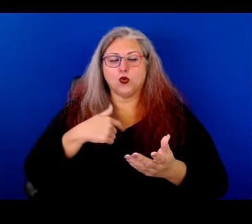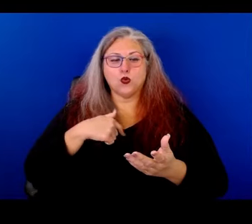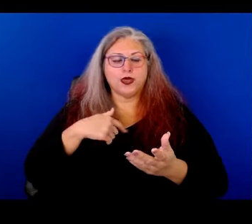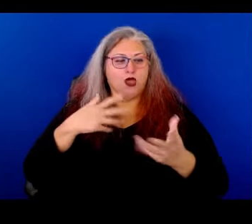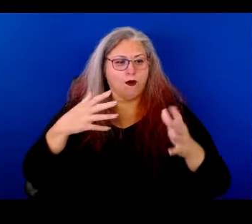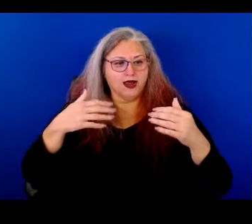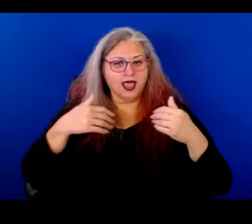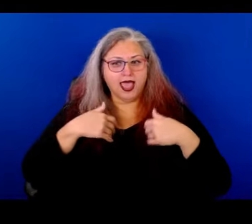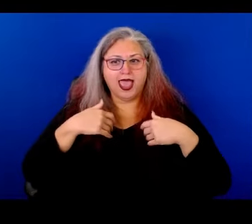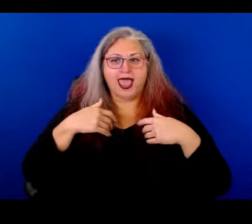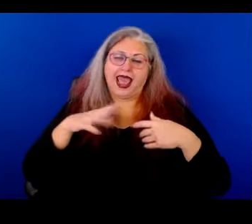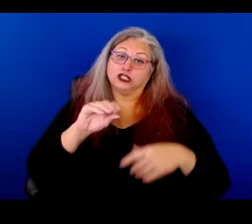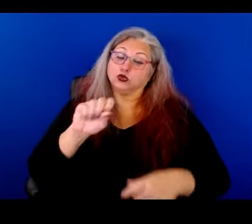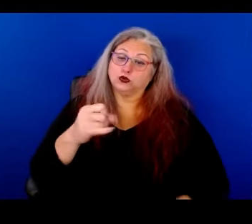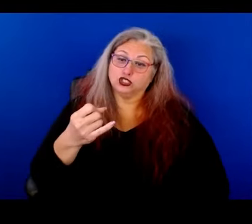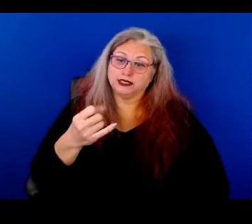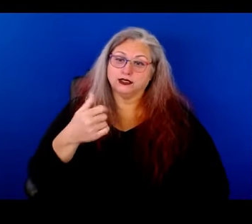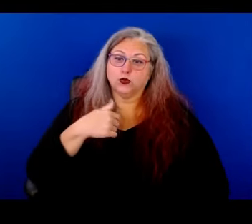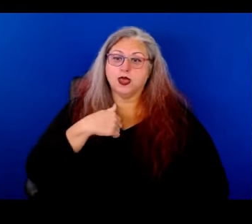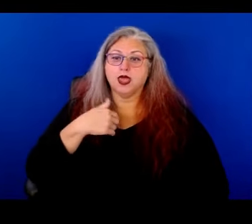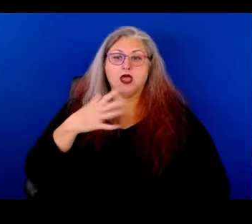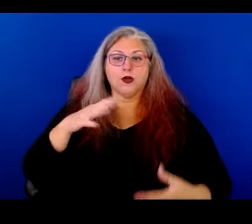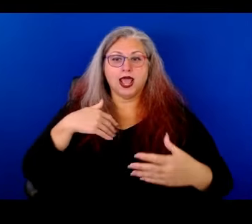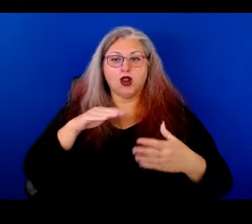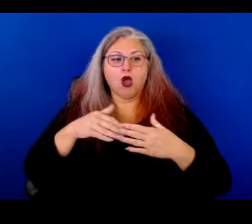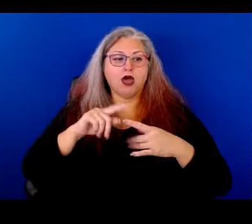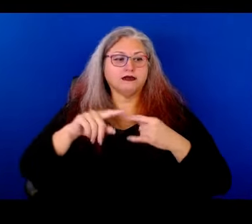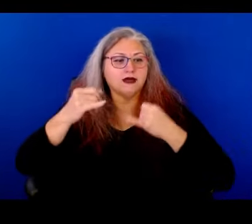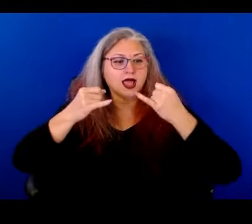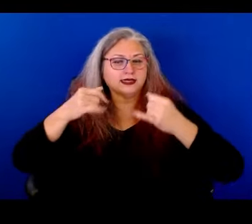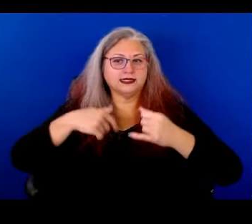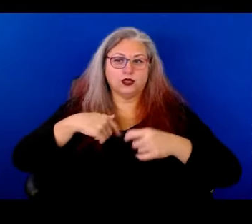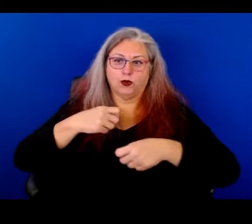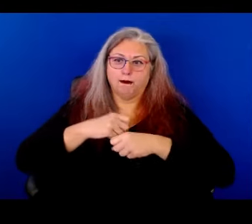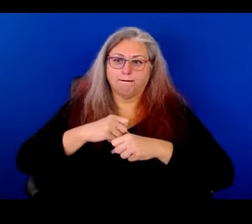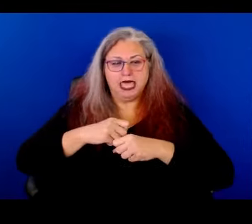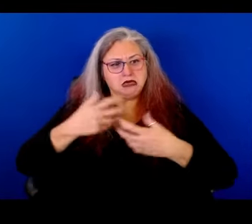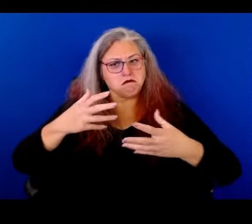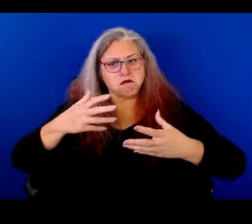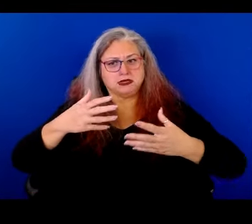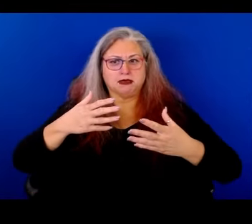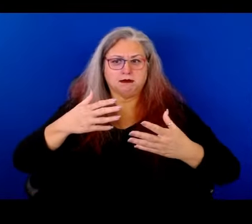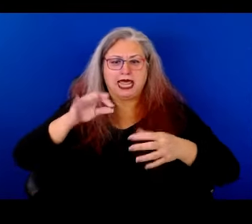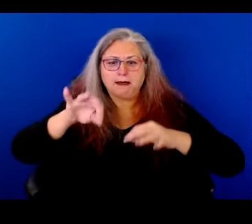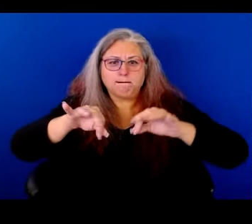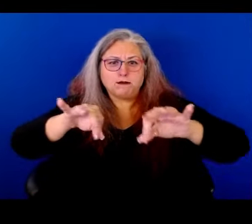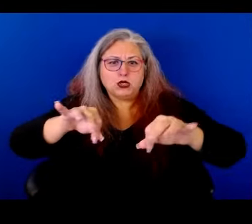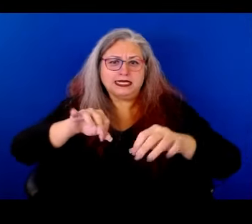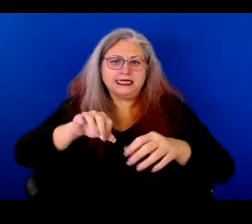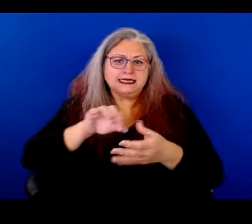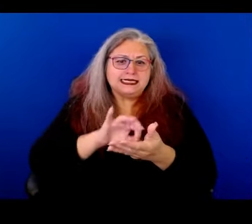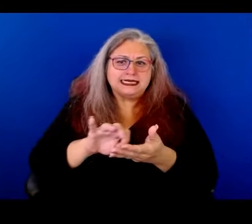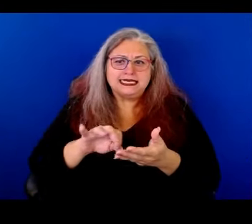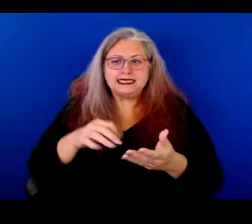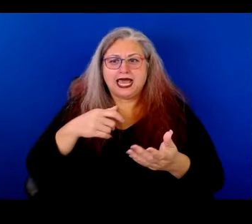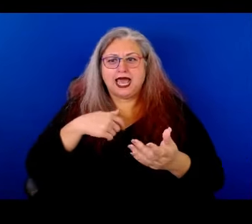all this and social justice, and we had all this ideas that we were making some, you know, putting seeds out there and all that.